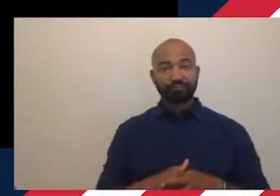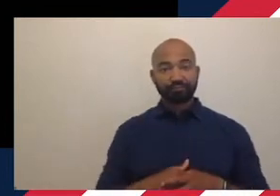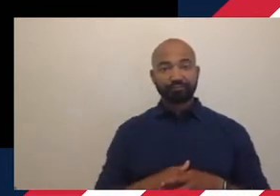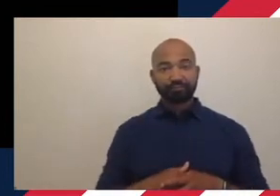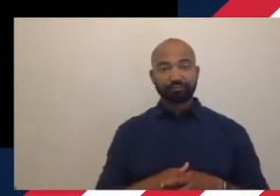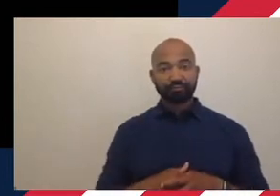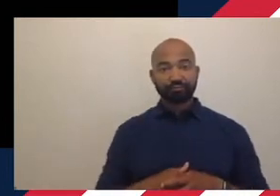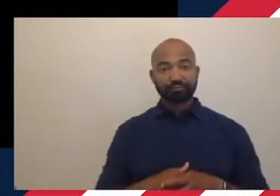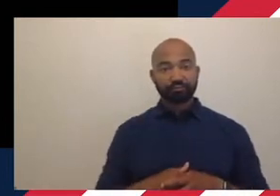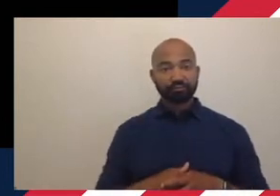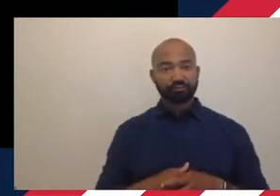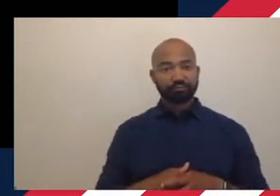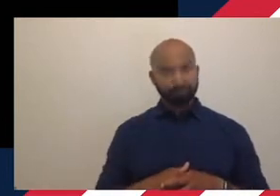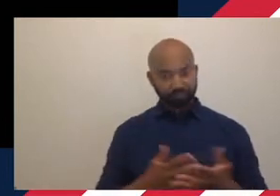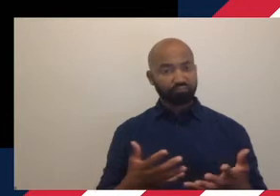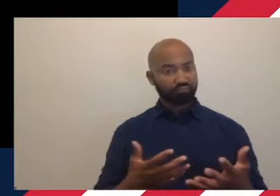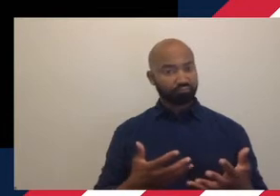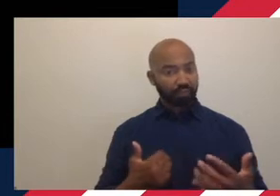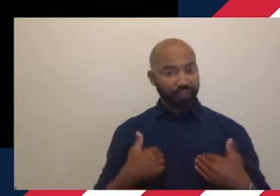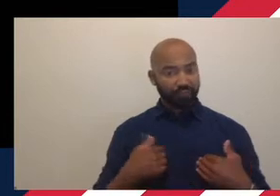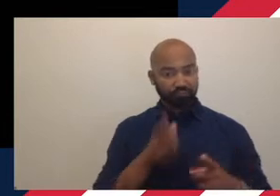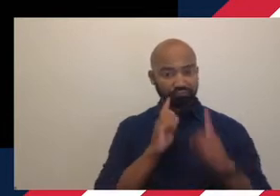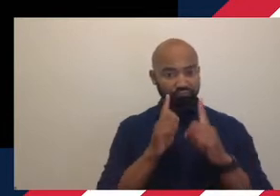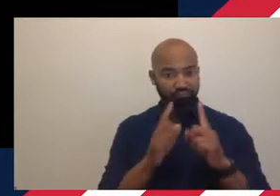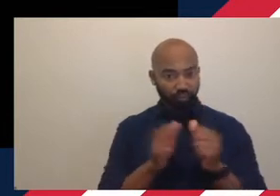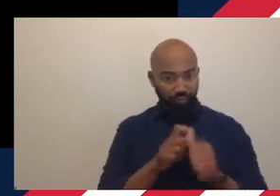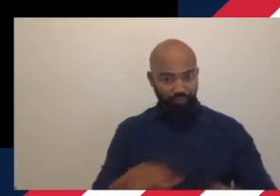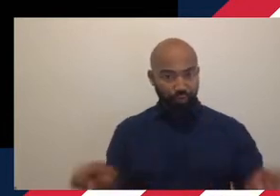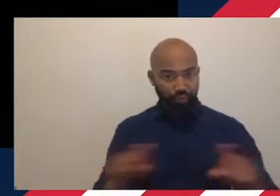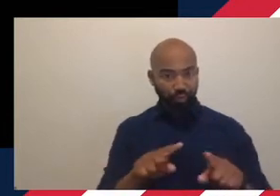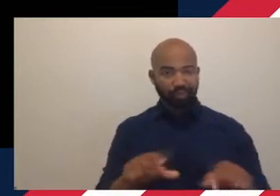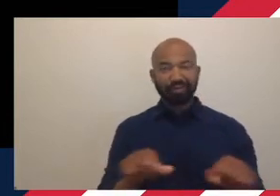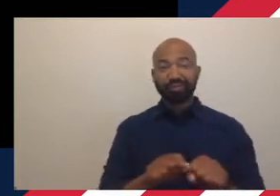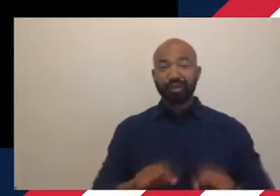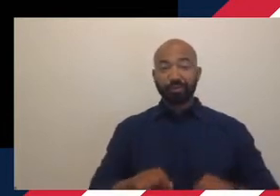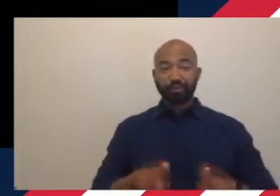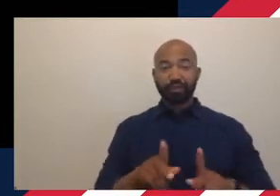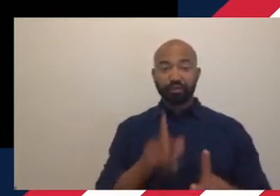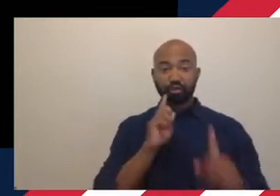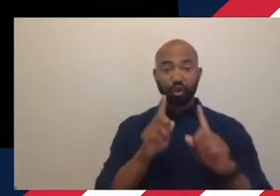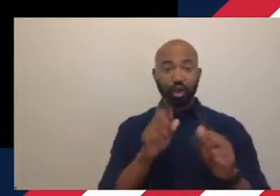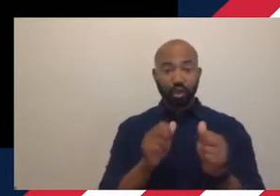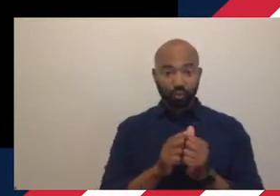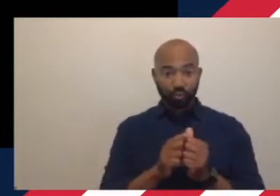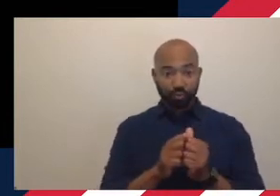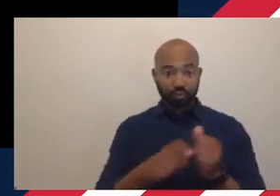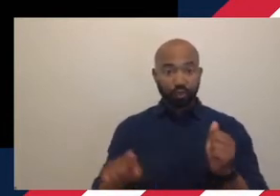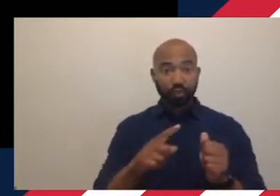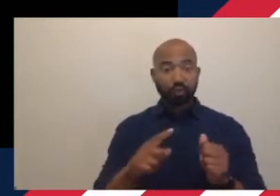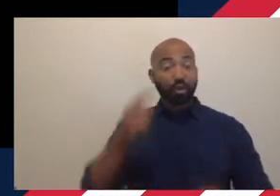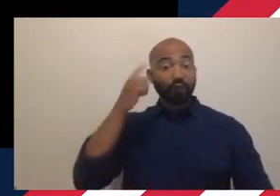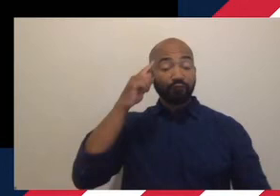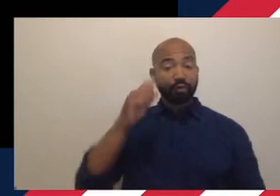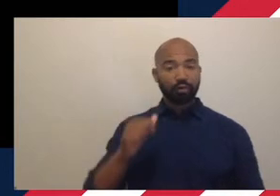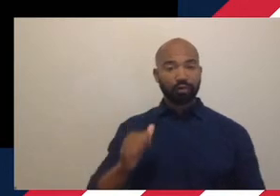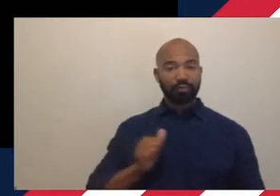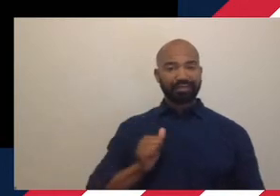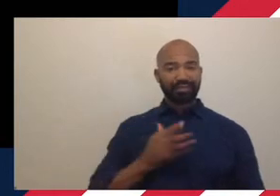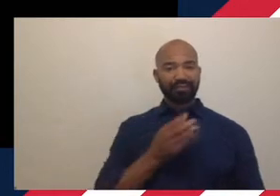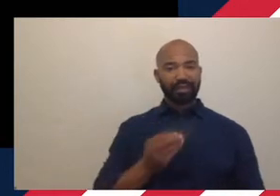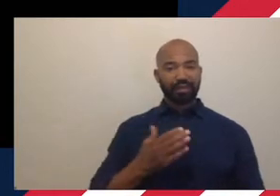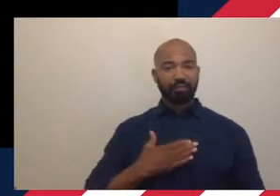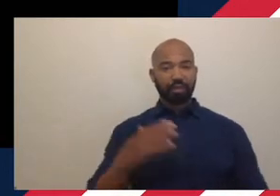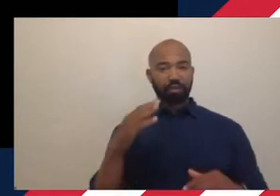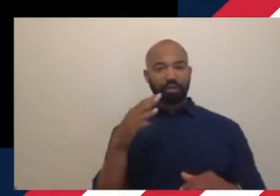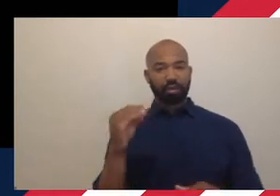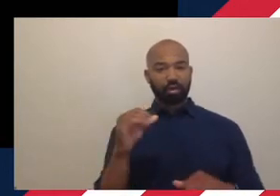have a conversation with you and an opportunity to speak with you on behalf of myself and my coworkers.